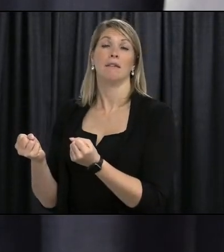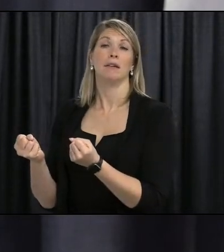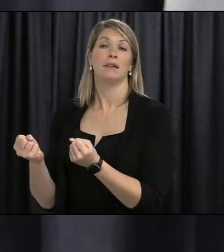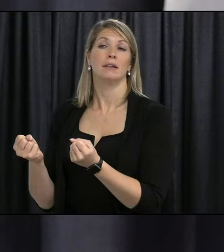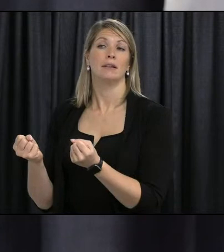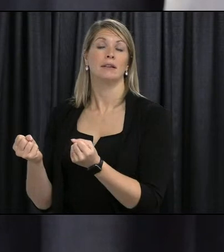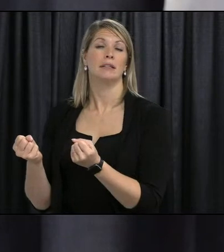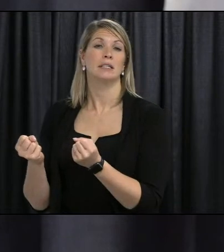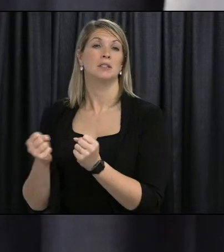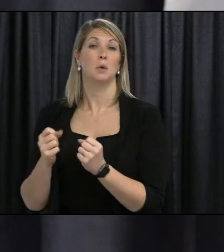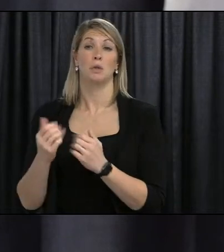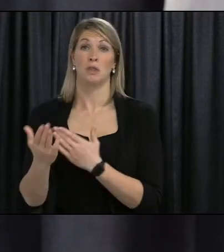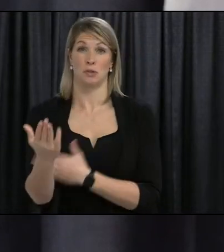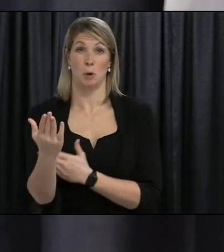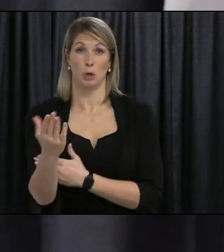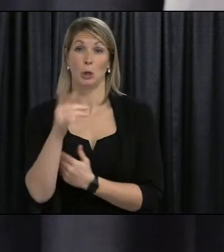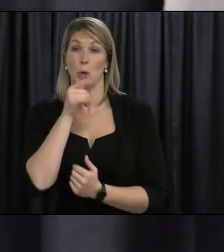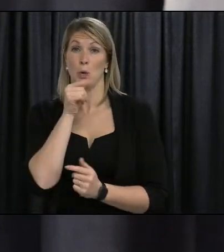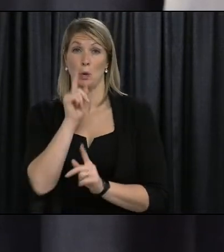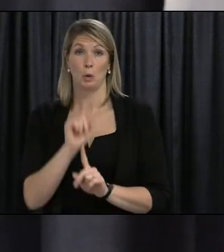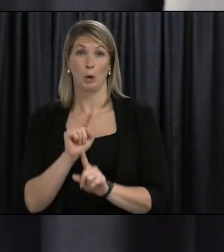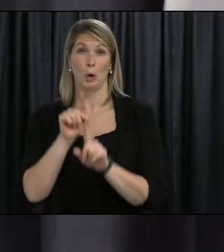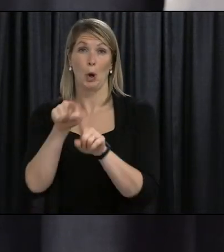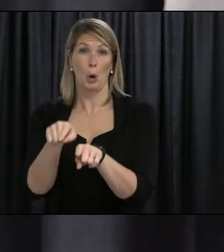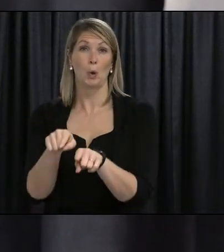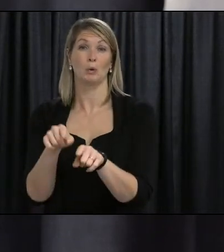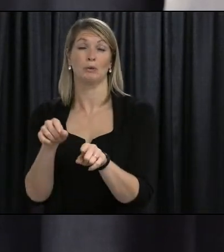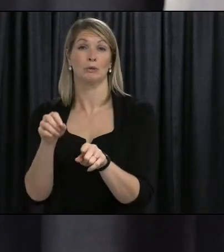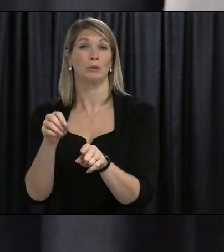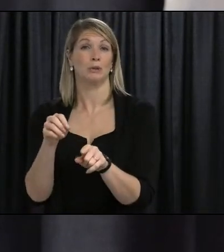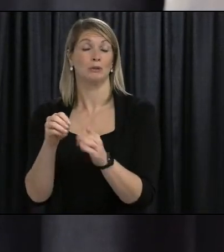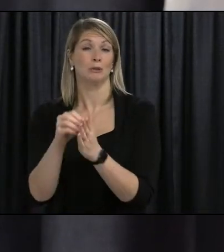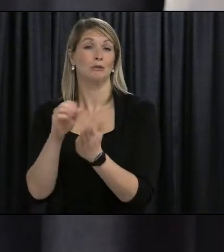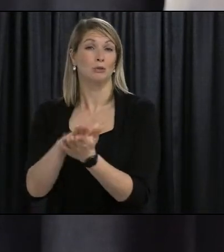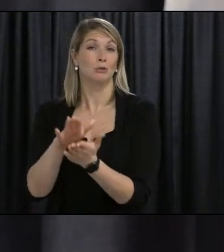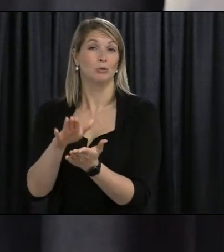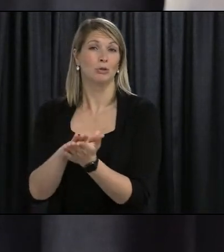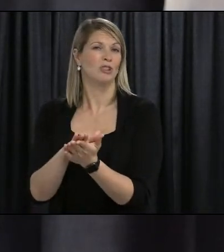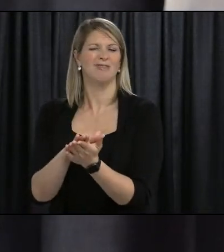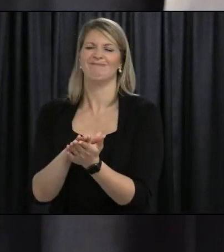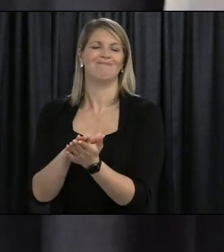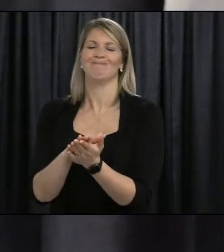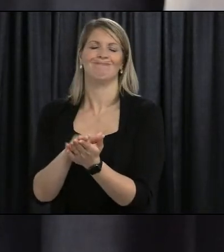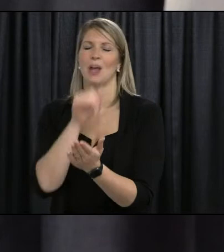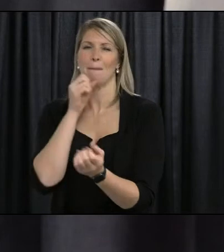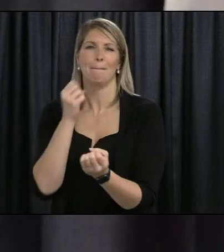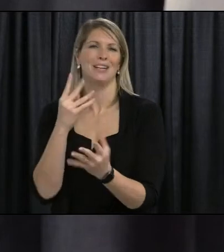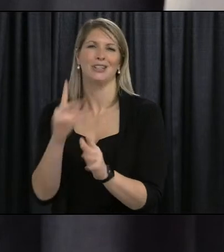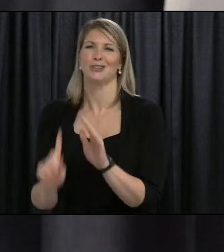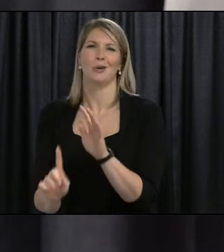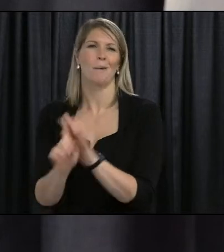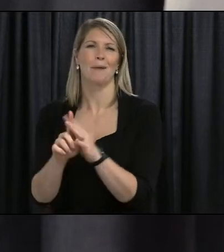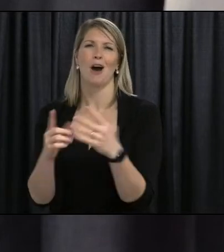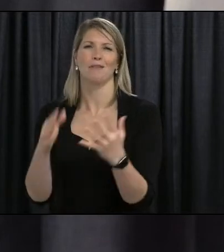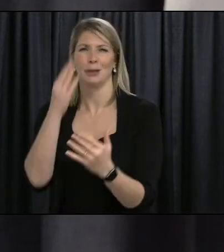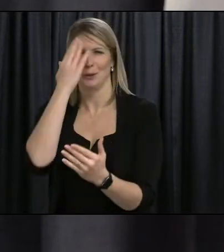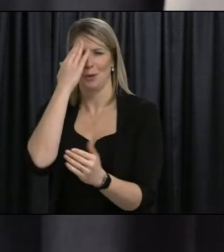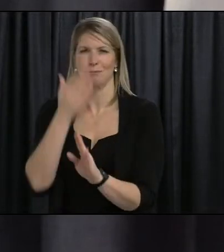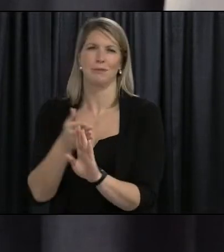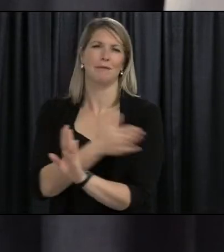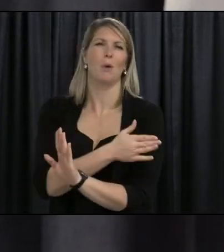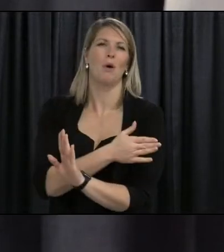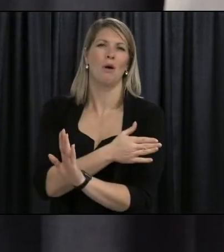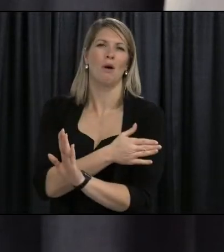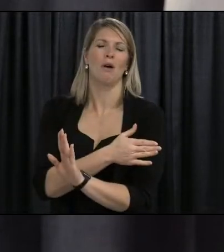The attendance rate was as well also low in the area. So